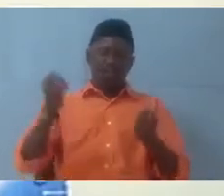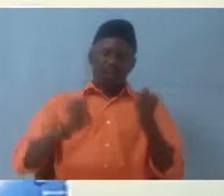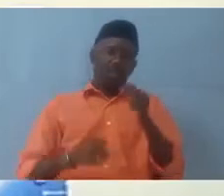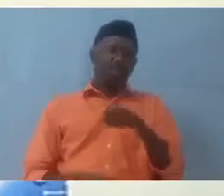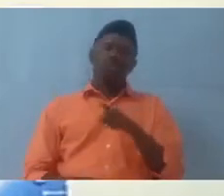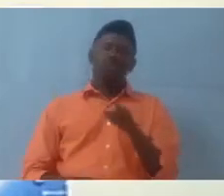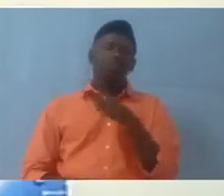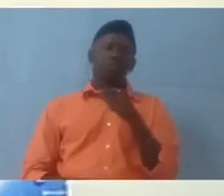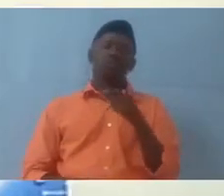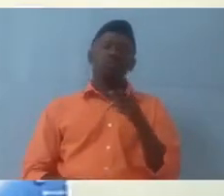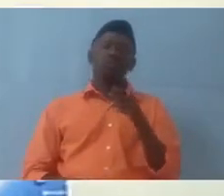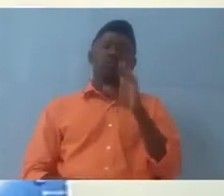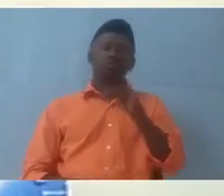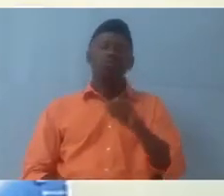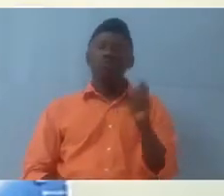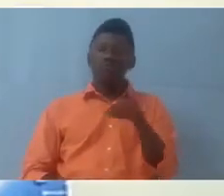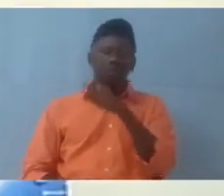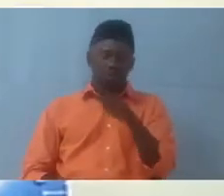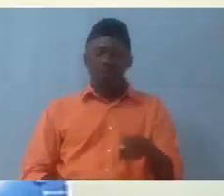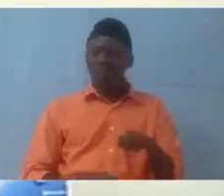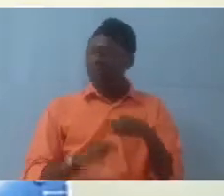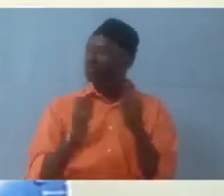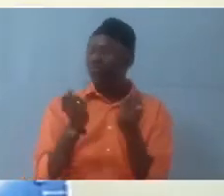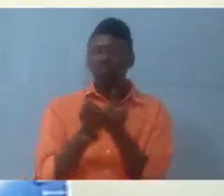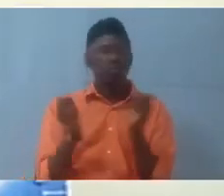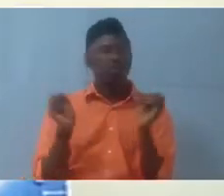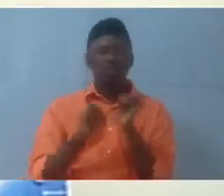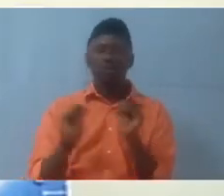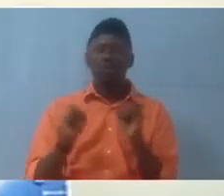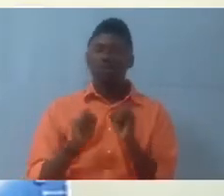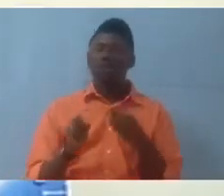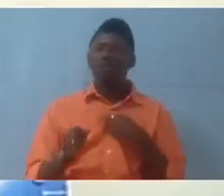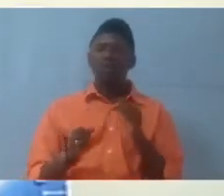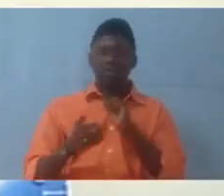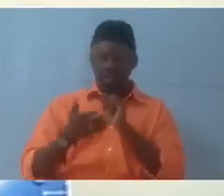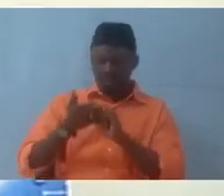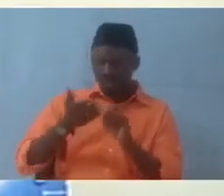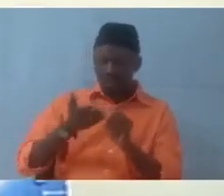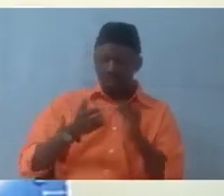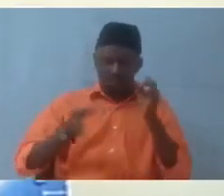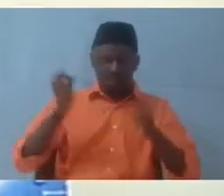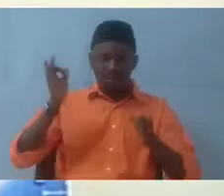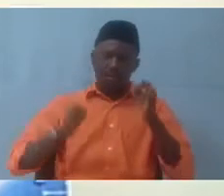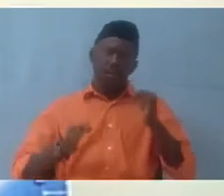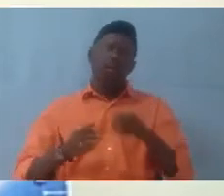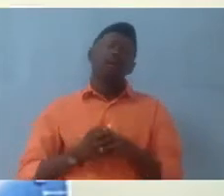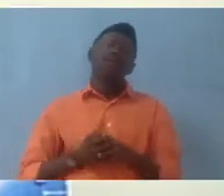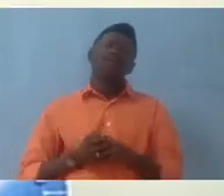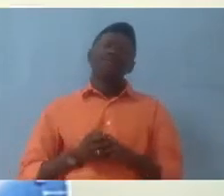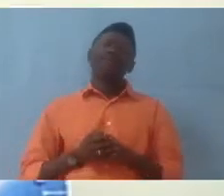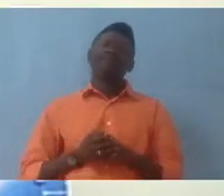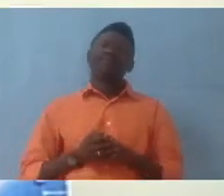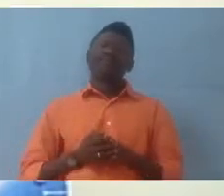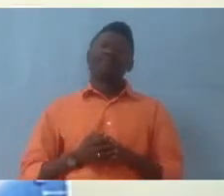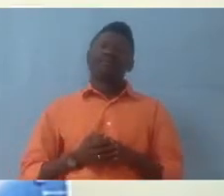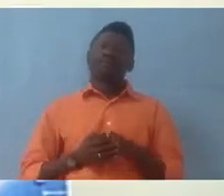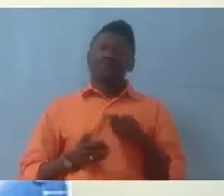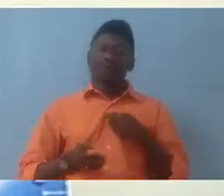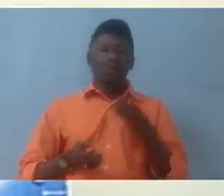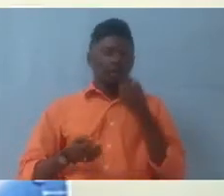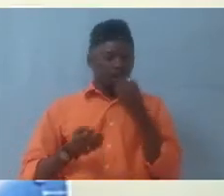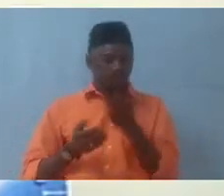charged. Ne dal daan wuton ci tuuma yi nga xamné ni mom lañ ko tek. I concluded that ci la sotal ne